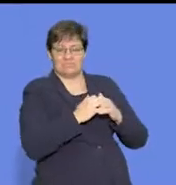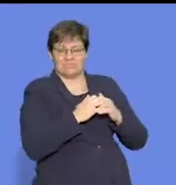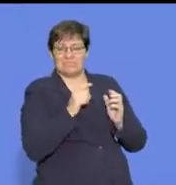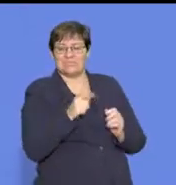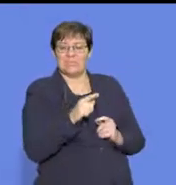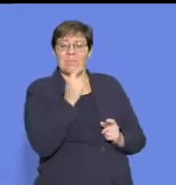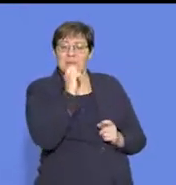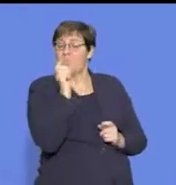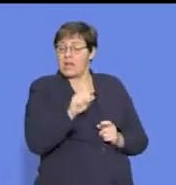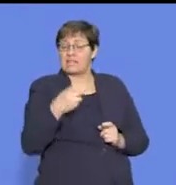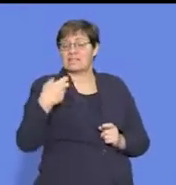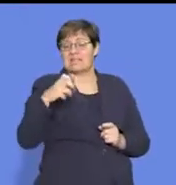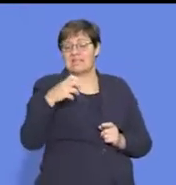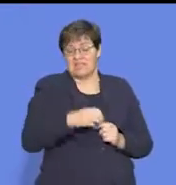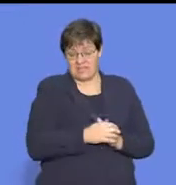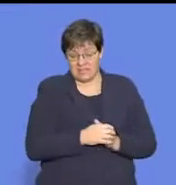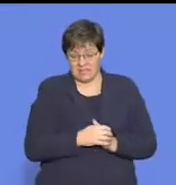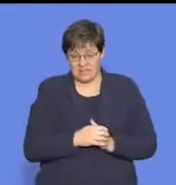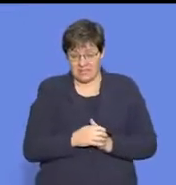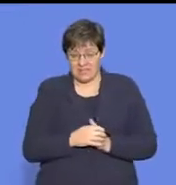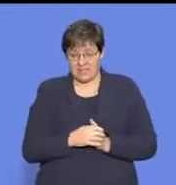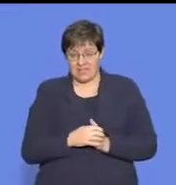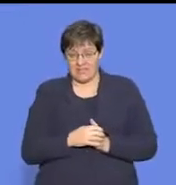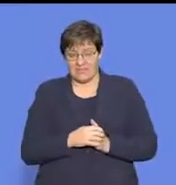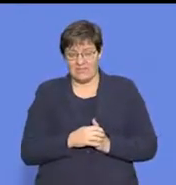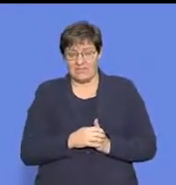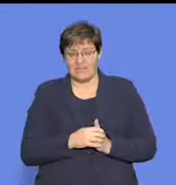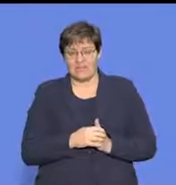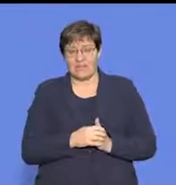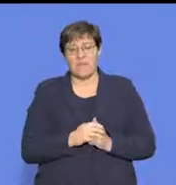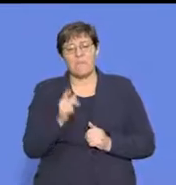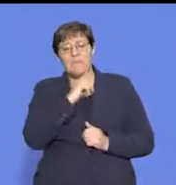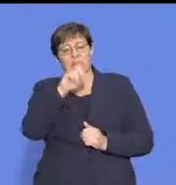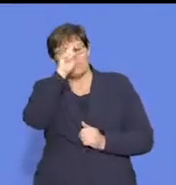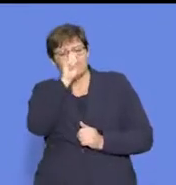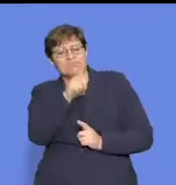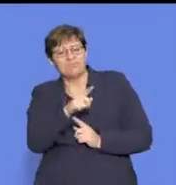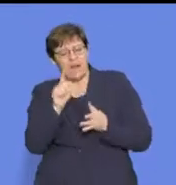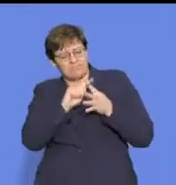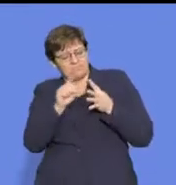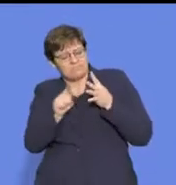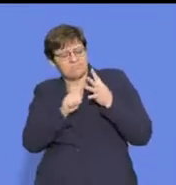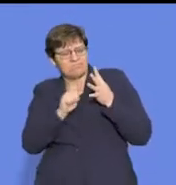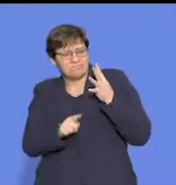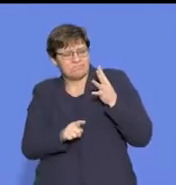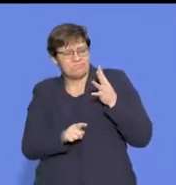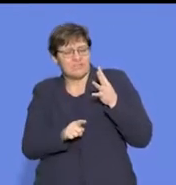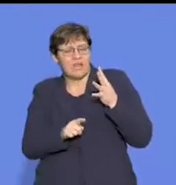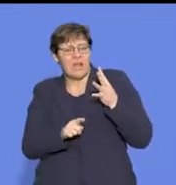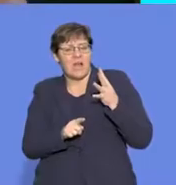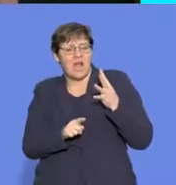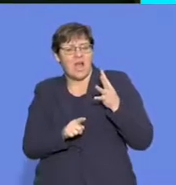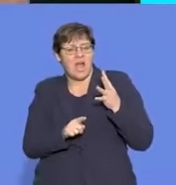that we see there, which is actually silver. So that's the silver that's forming there. So we can recognize there are a whole lot of